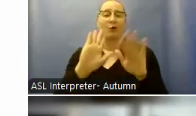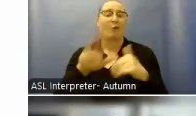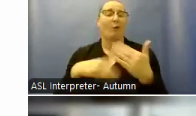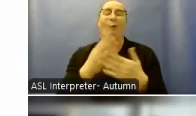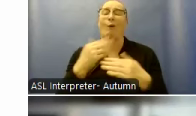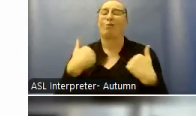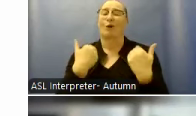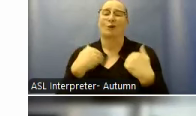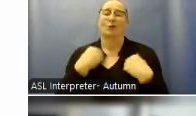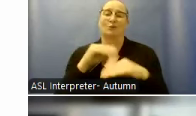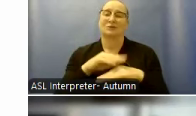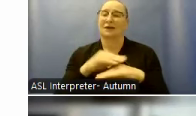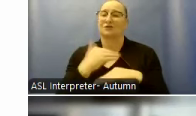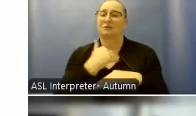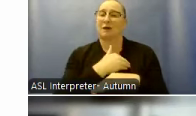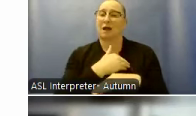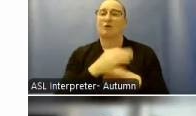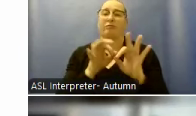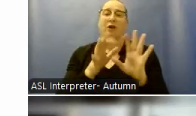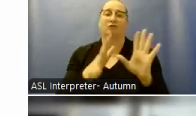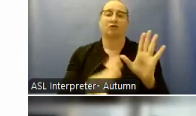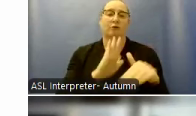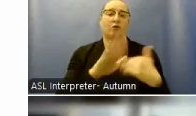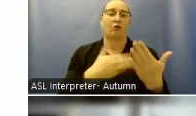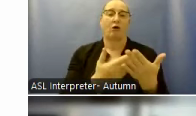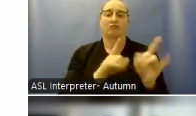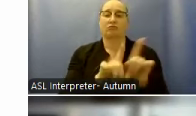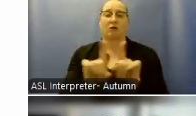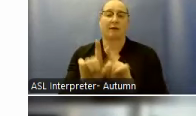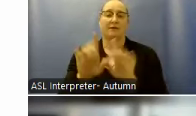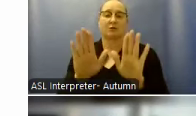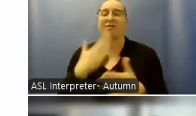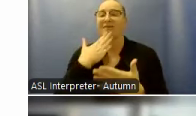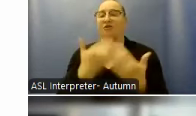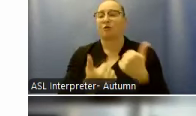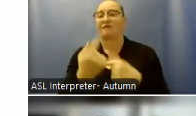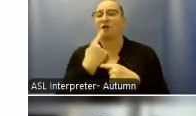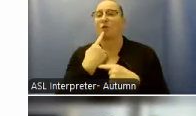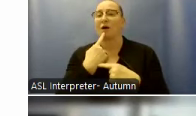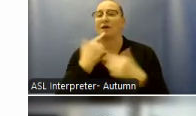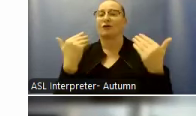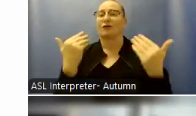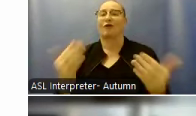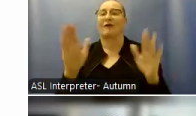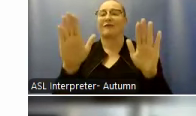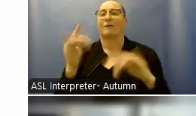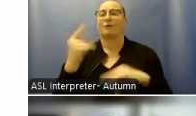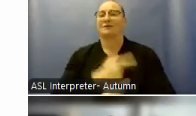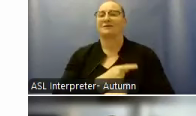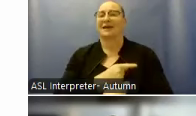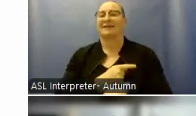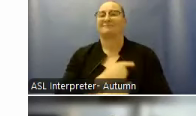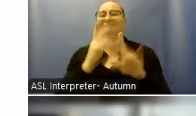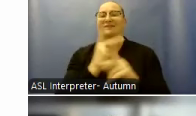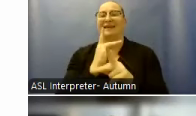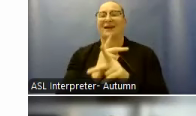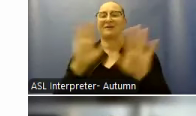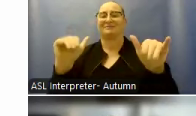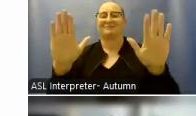you're incredible. Our interpreters, you're also amazing as well. Thank you, everyone. Go forth and have a fabulous day. Take care.